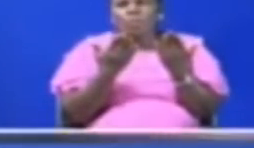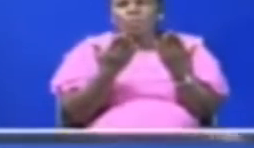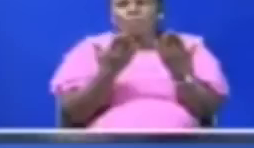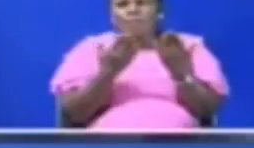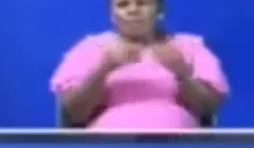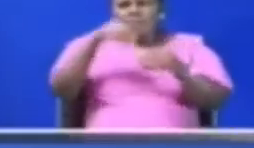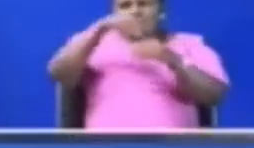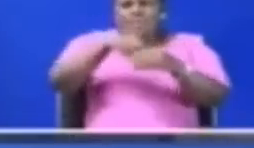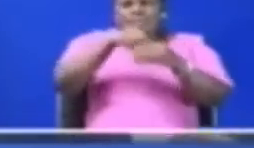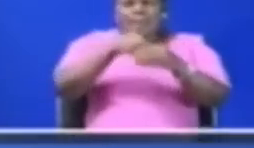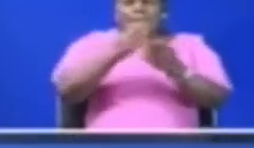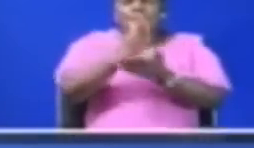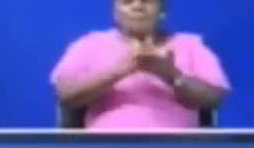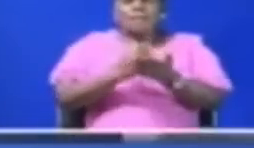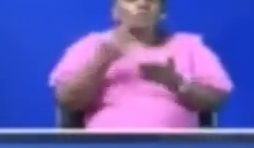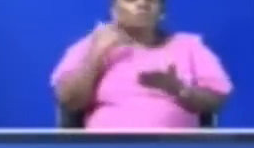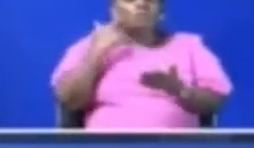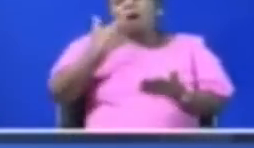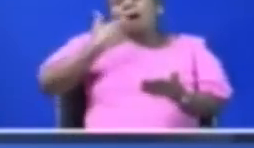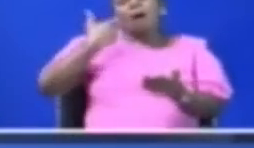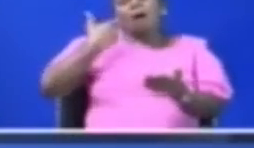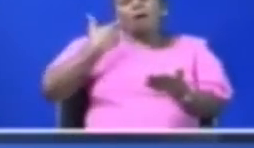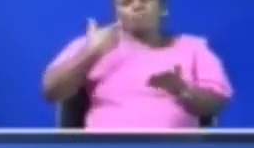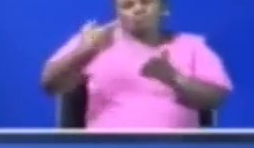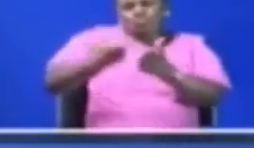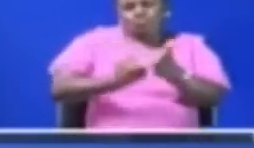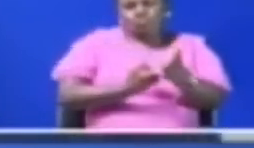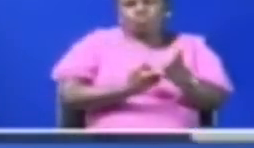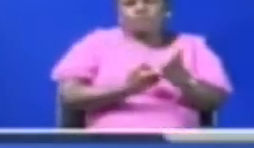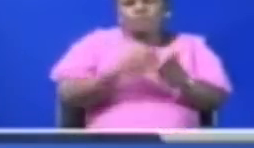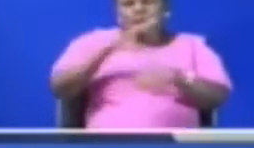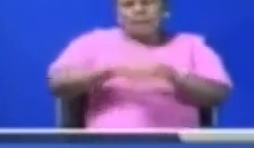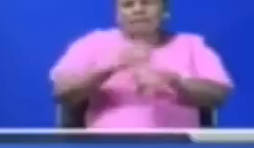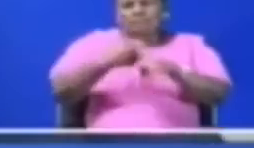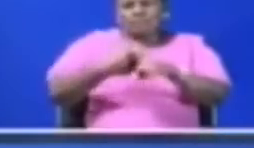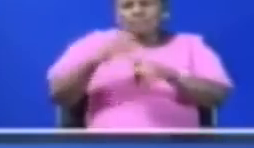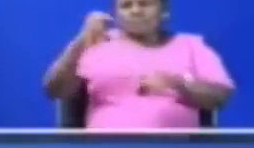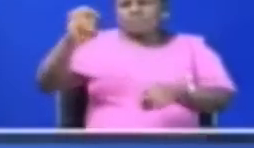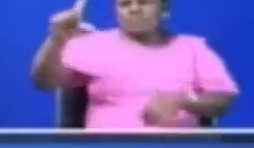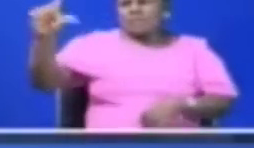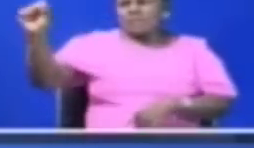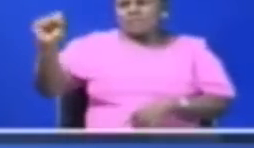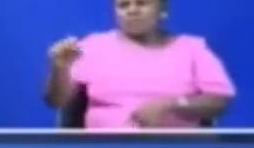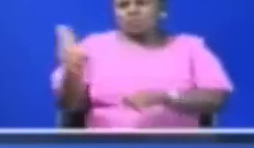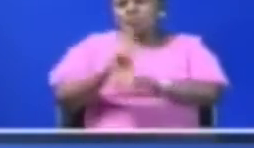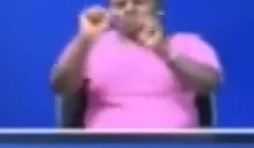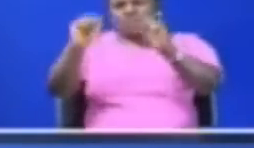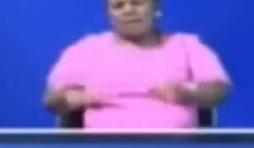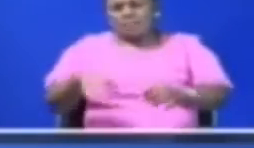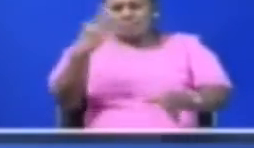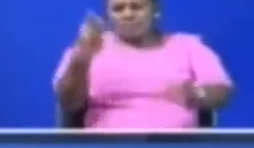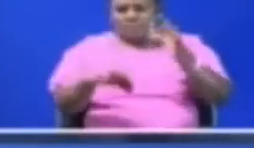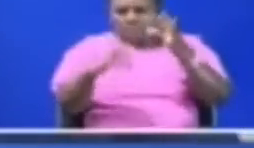inner side of the cheek is scrapped and you get some cells from there. Those ones can be used to analyze